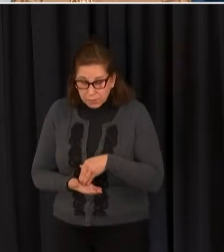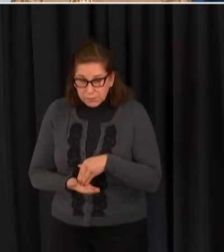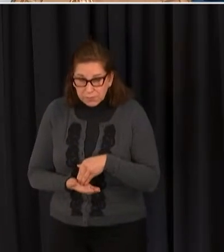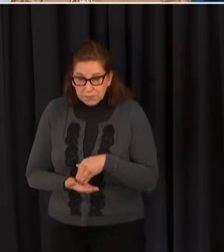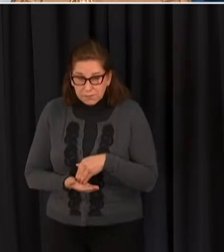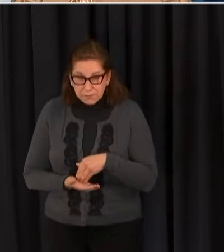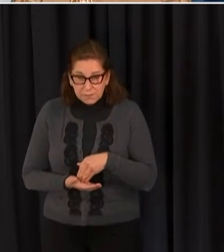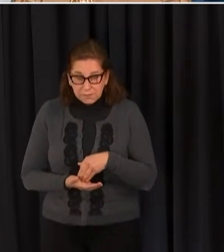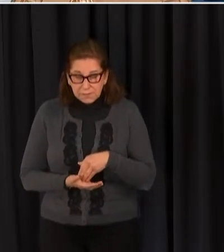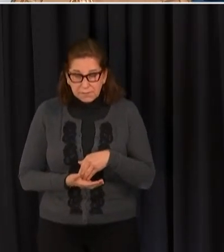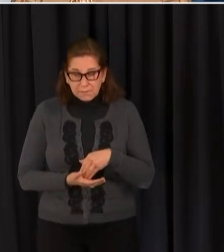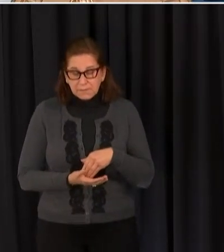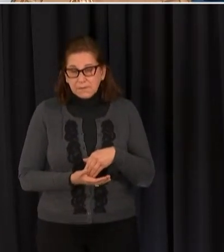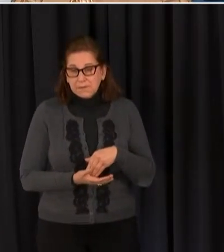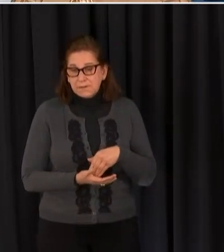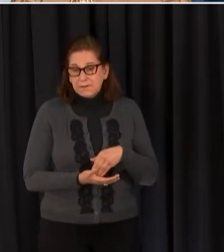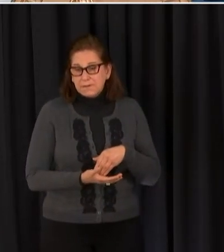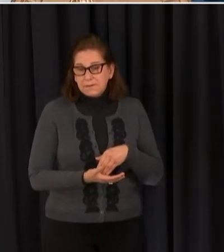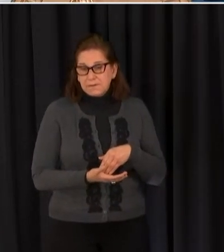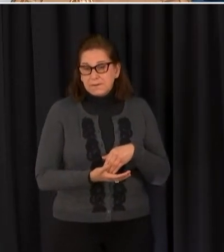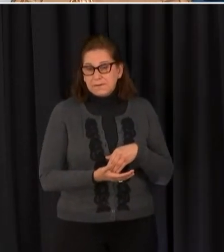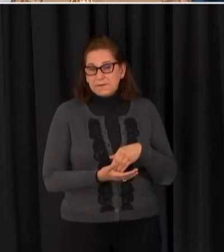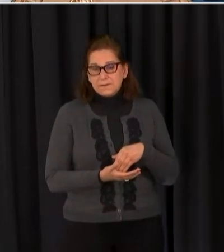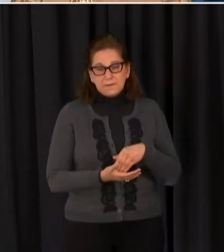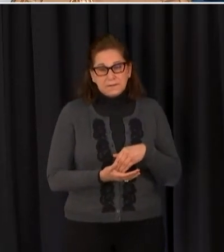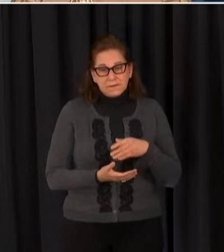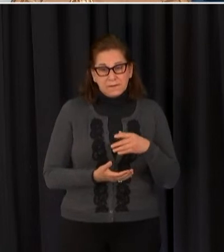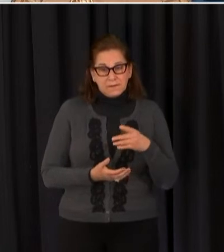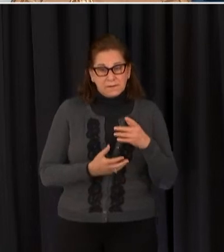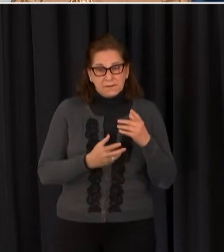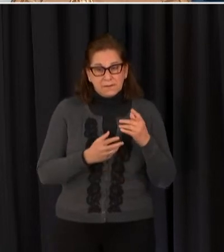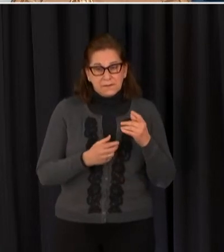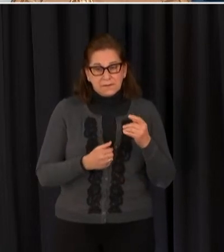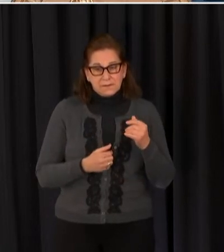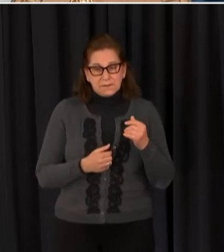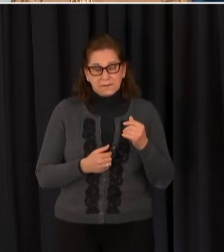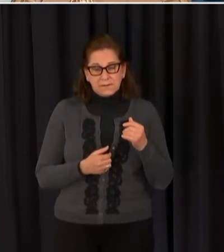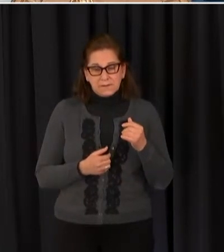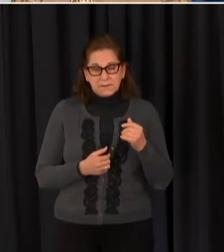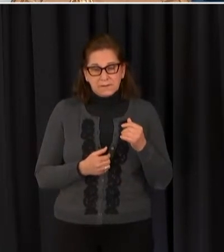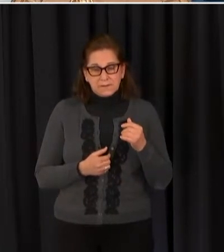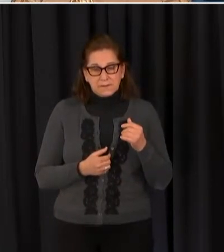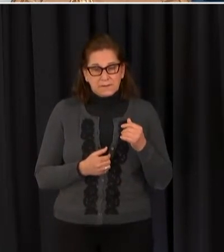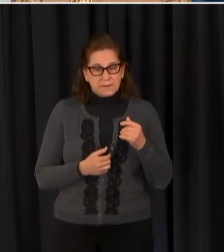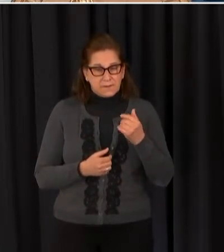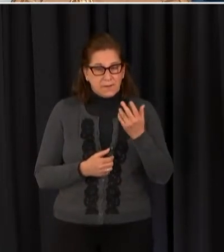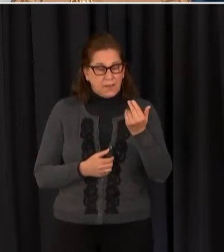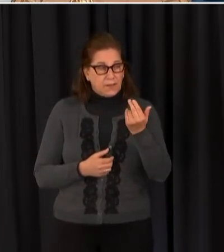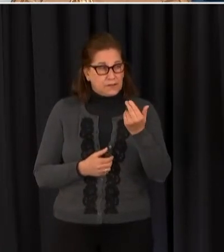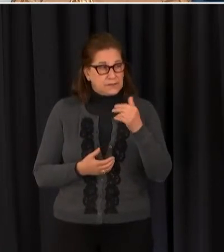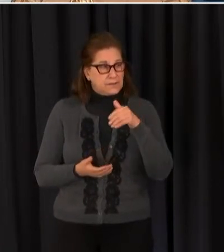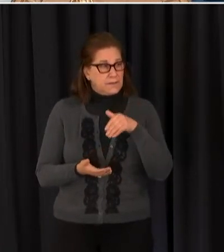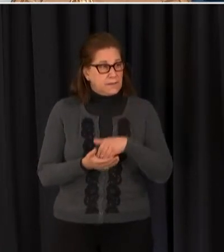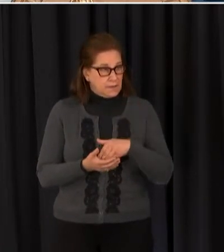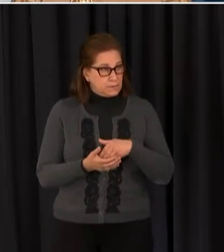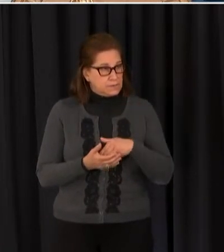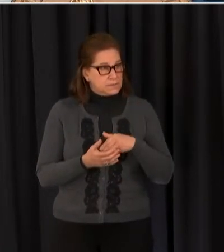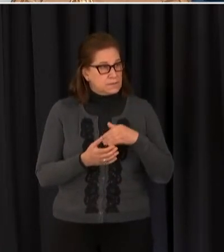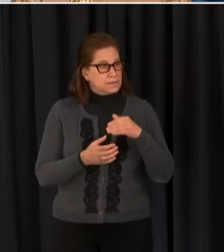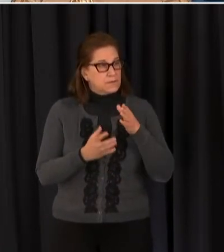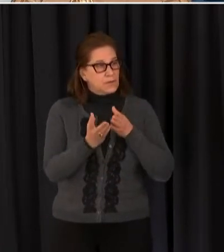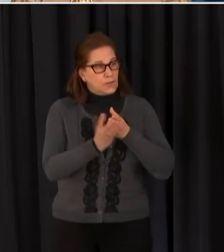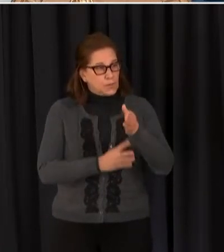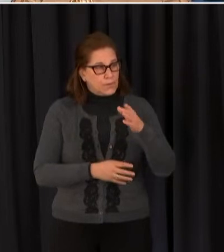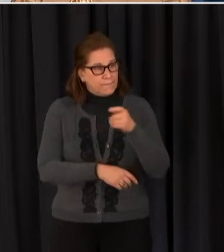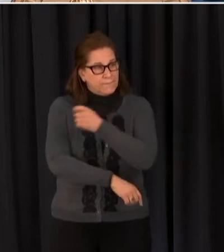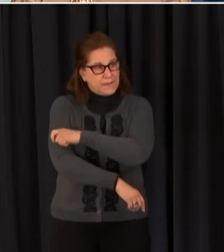those by just over 13,000 going to vaccinate.dc.gov portal, almost 8,000